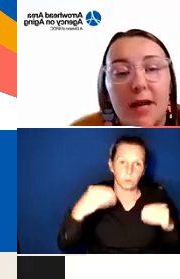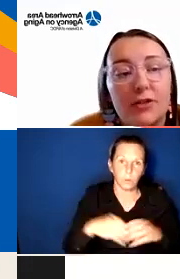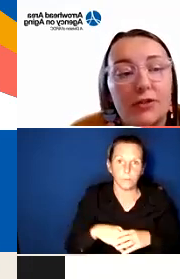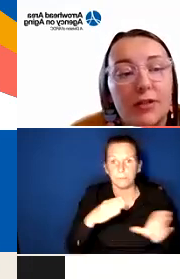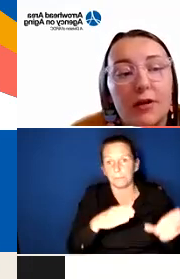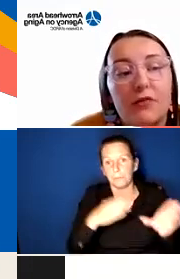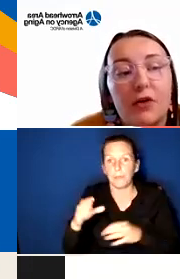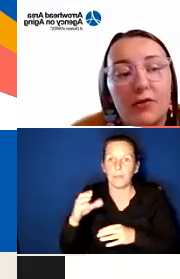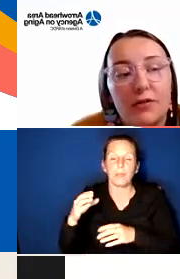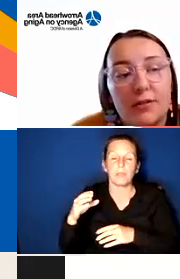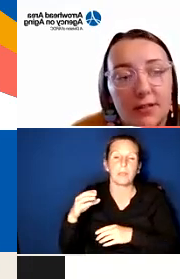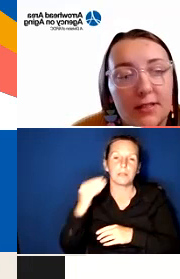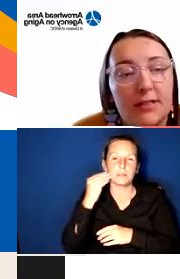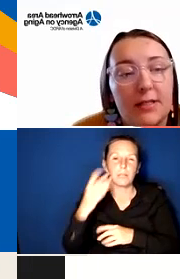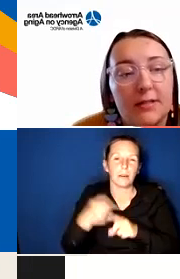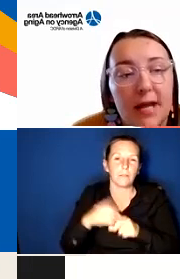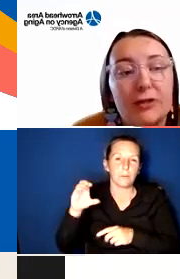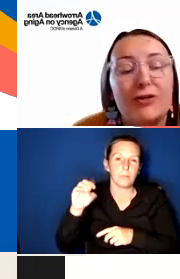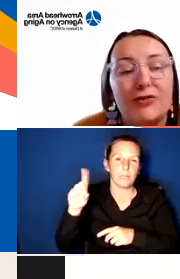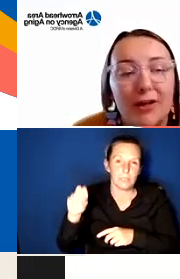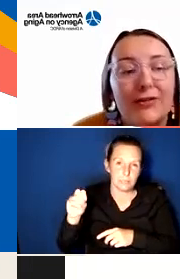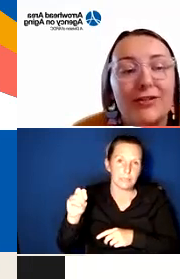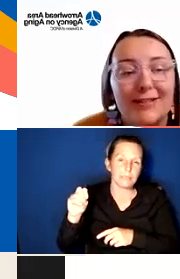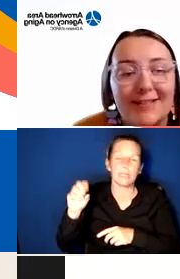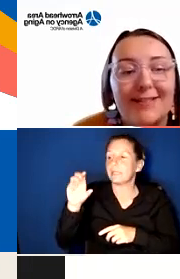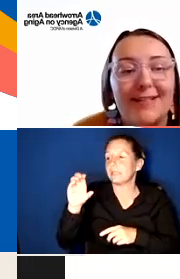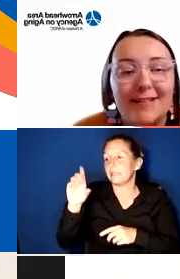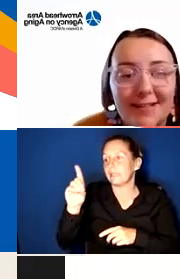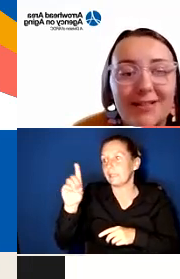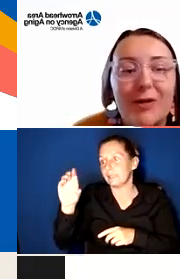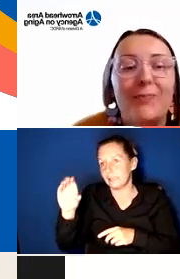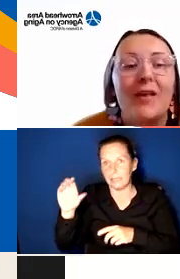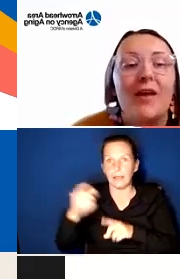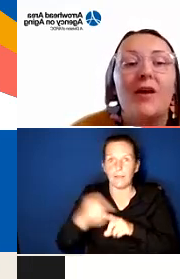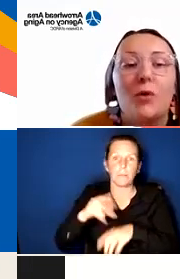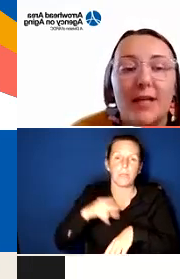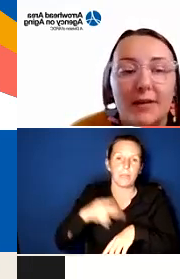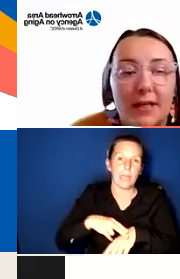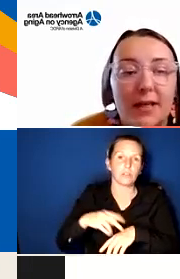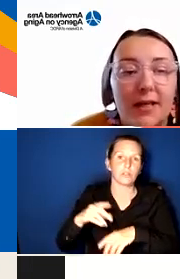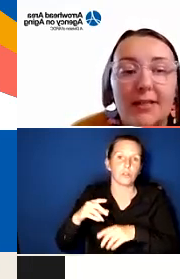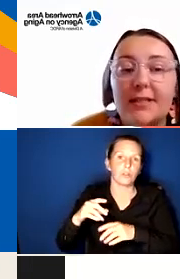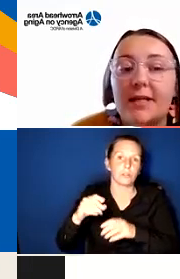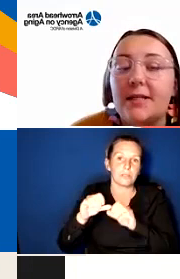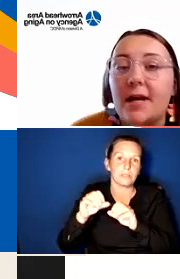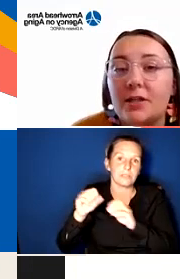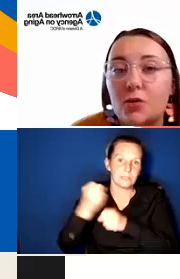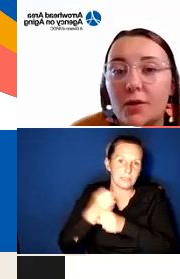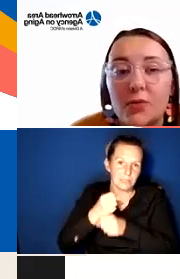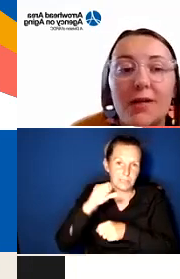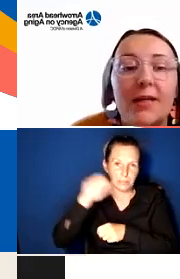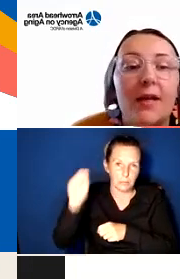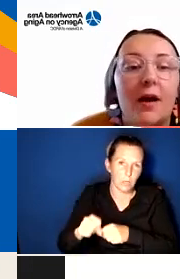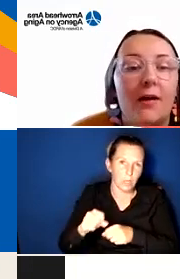CDC's National Center for Health Statistics National Vital Statistics System, mortality 1999